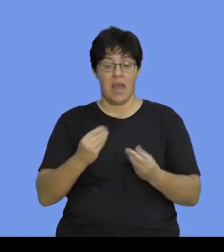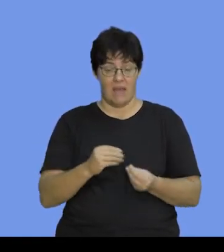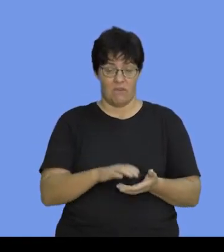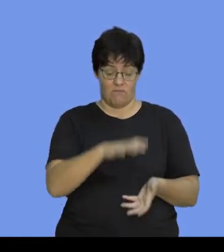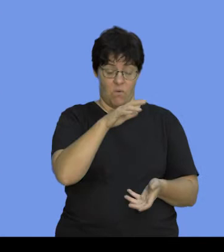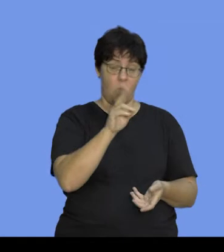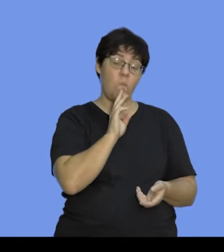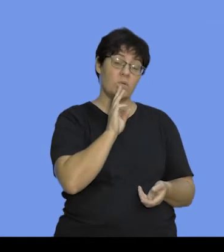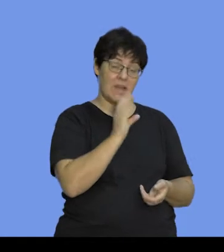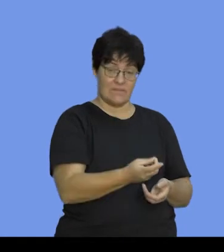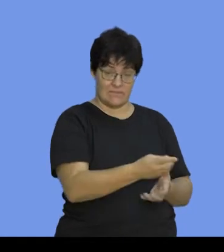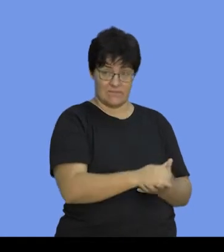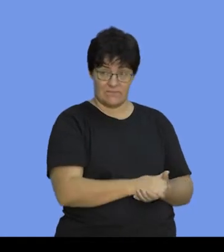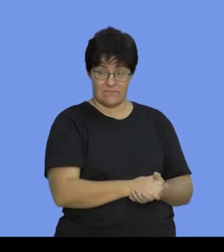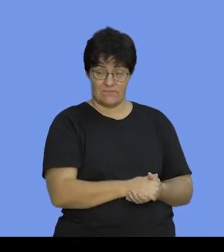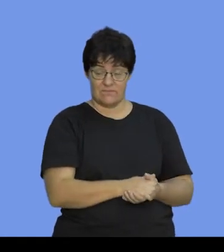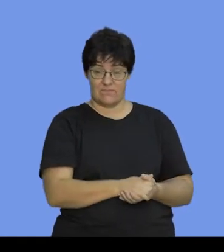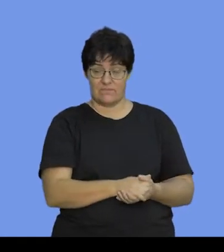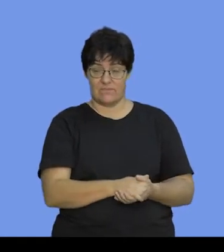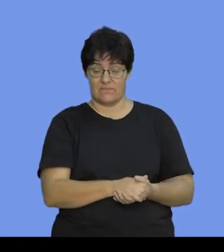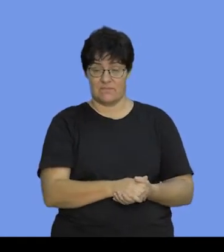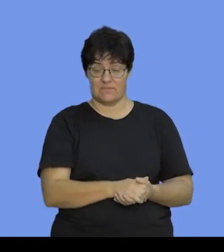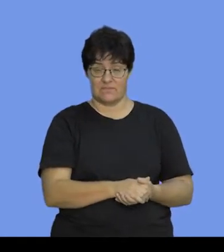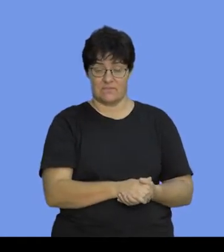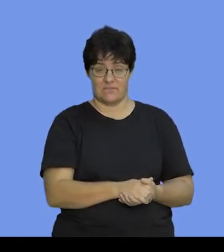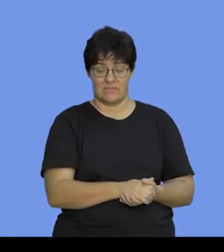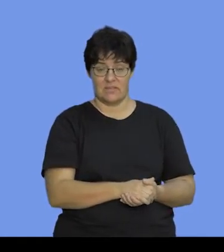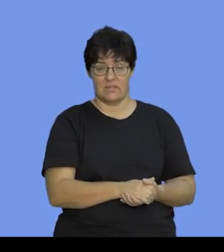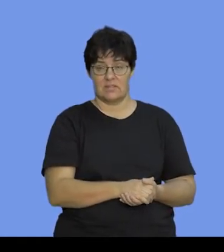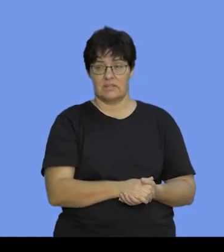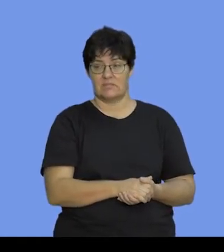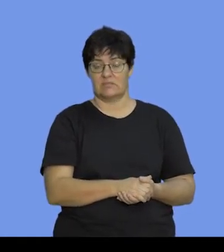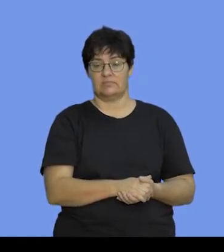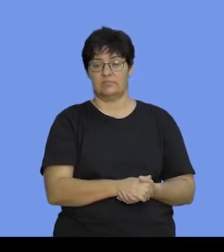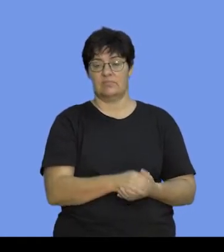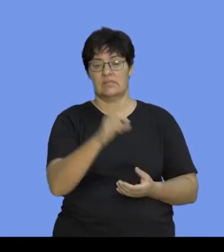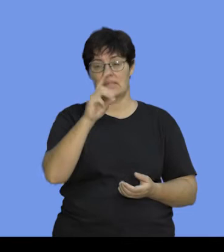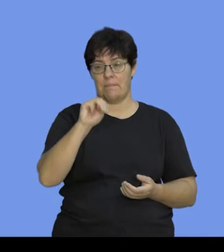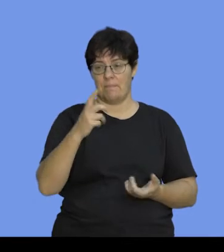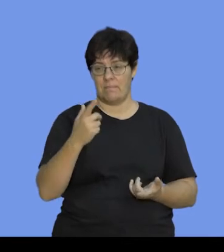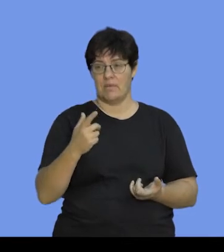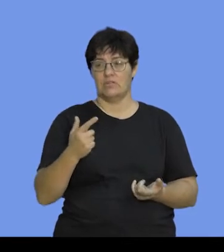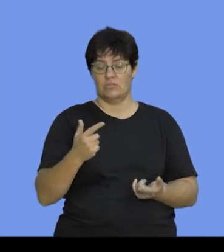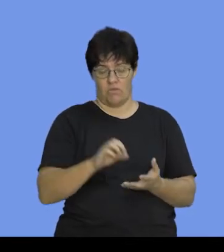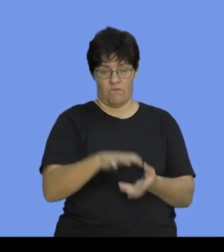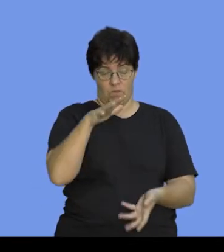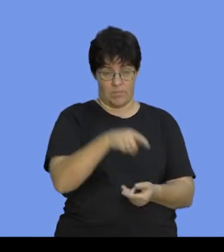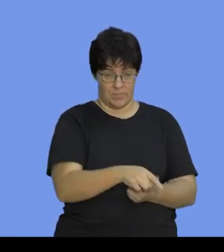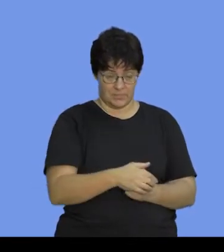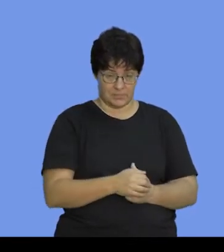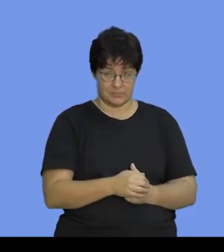have got the volume of water, okay, this is the volume of the solution in cubic decimeter. So that's our